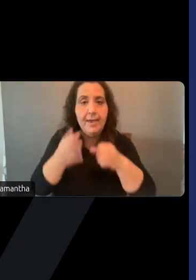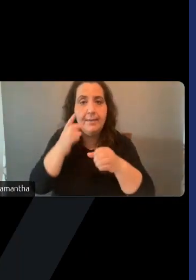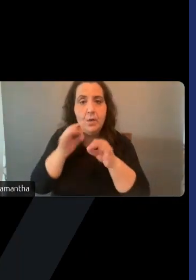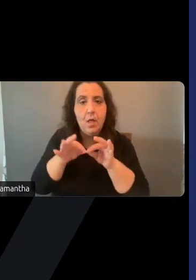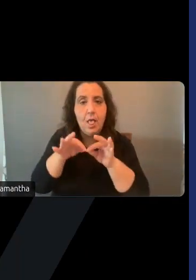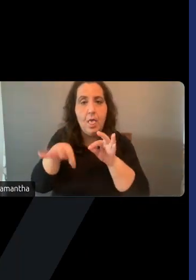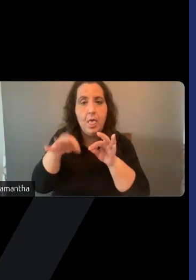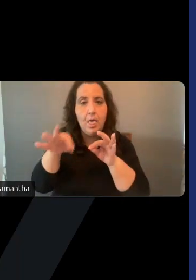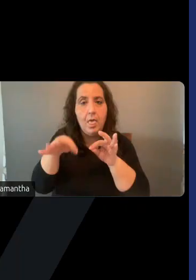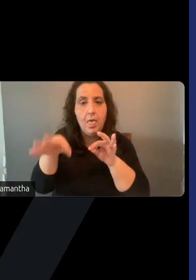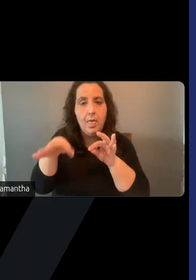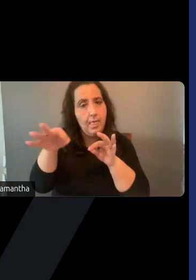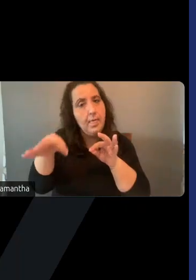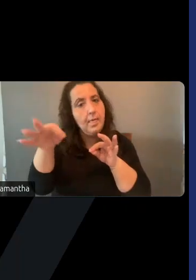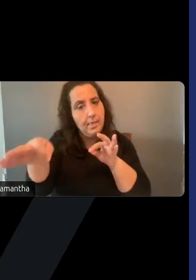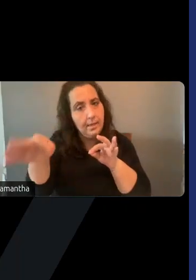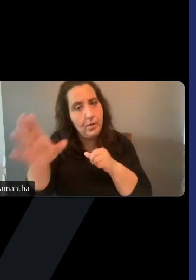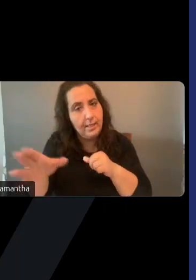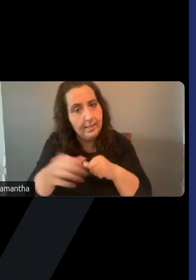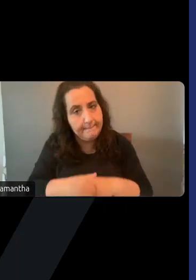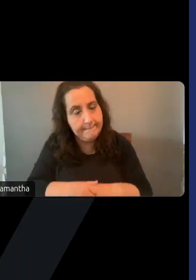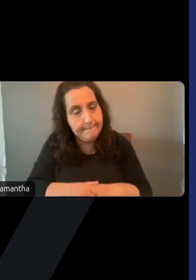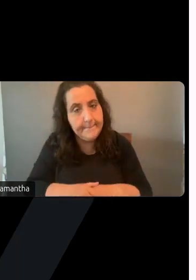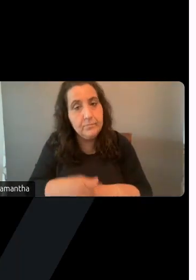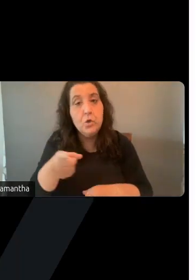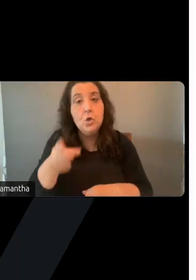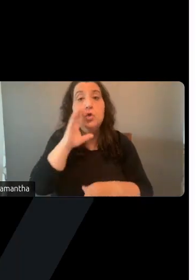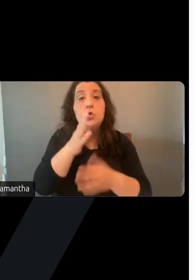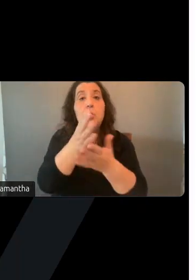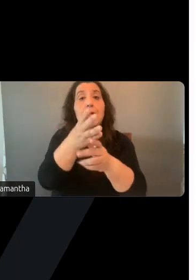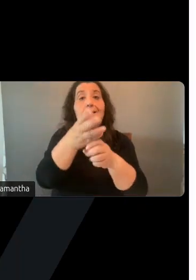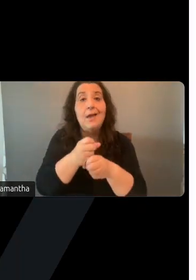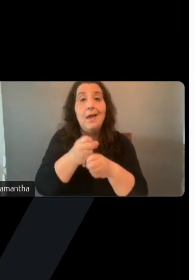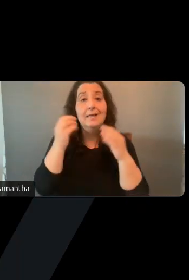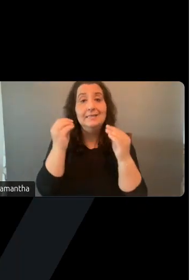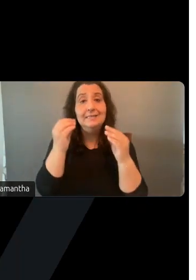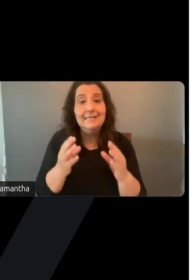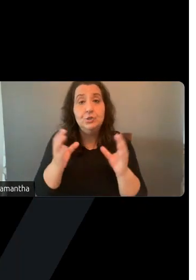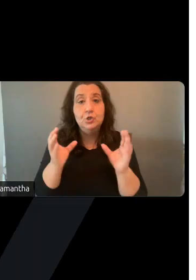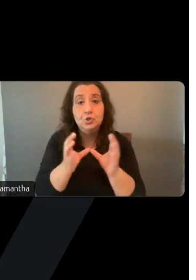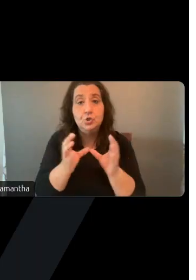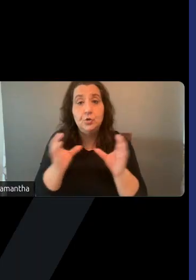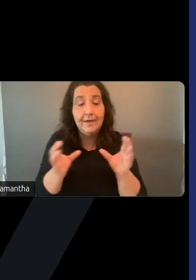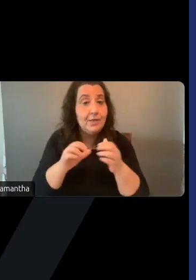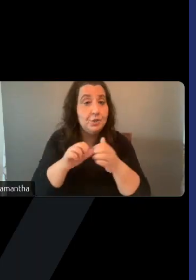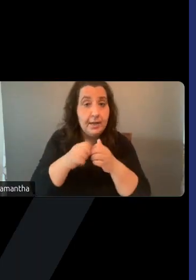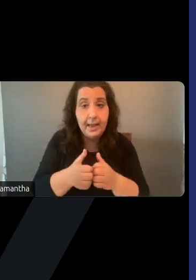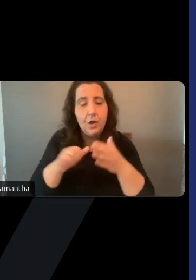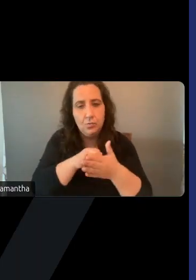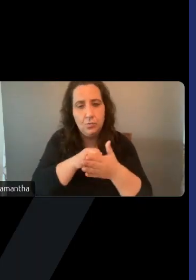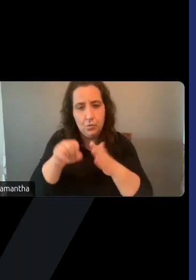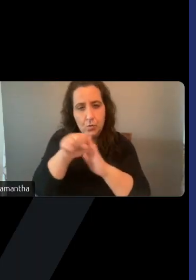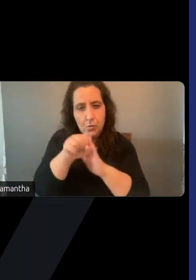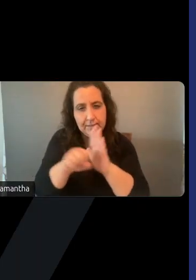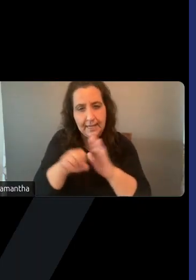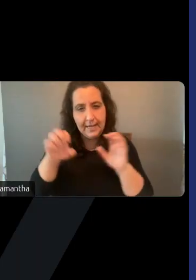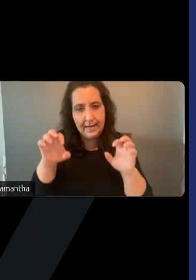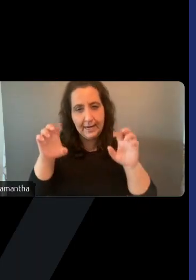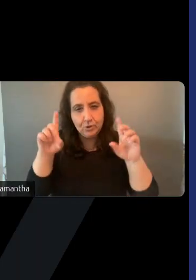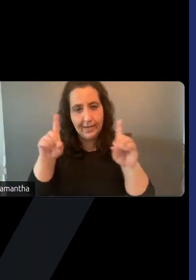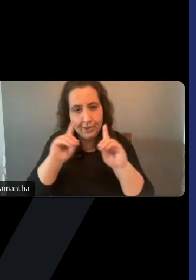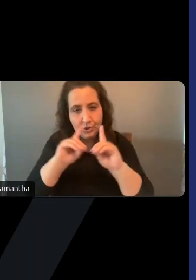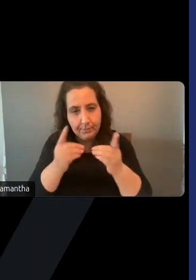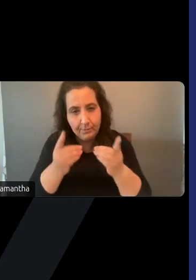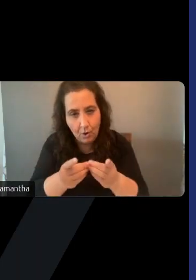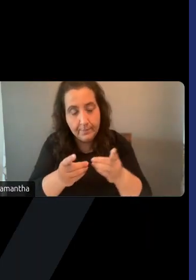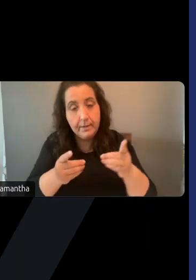Public Schools. You'll get your teacher certification through New York State Education Department. It's